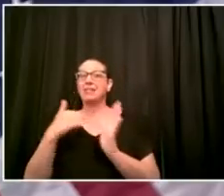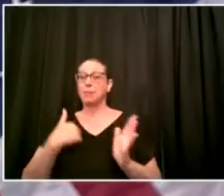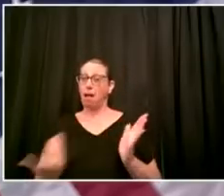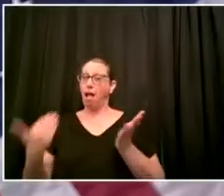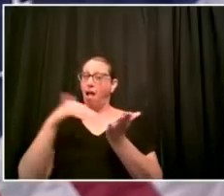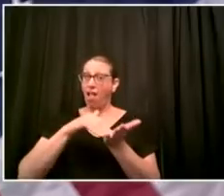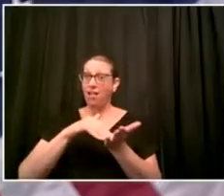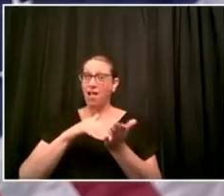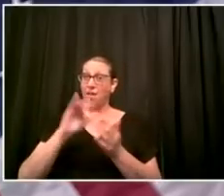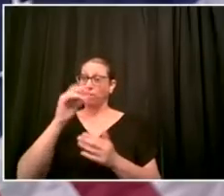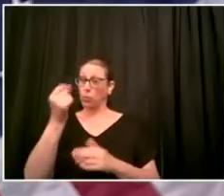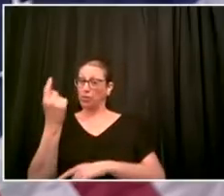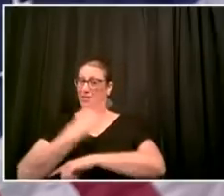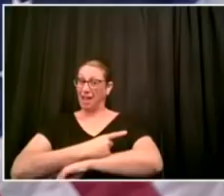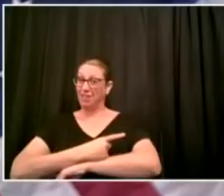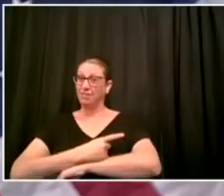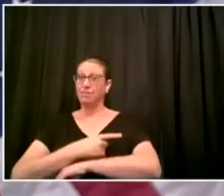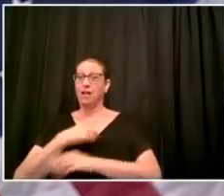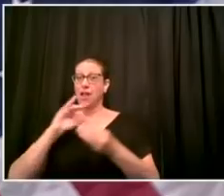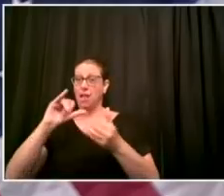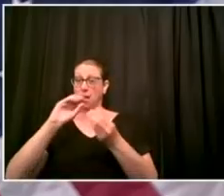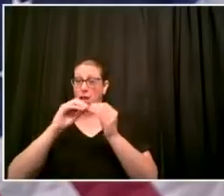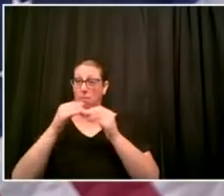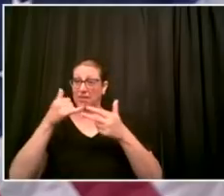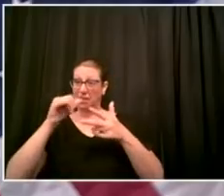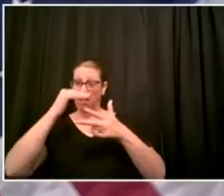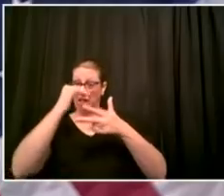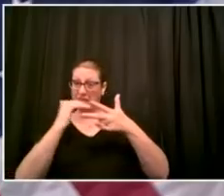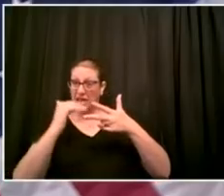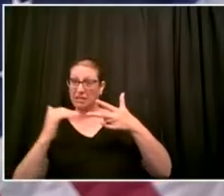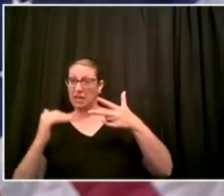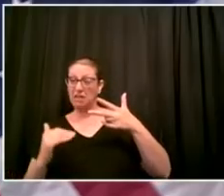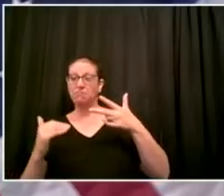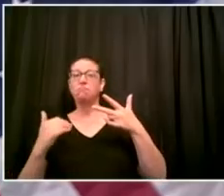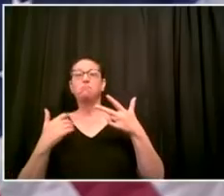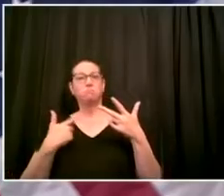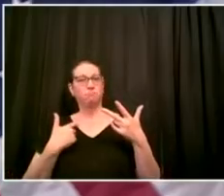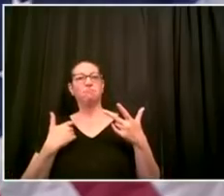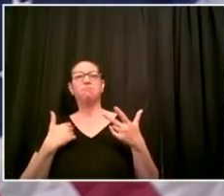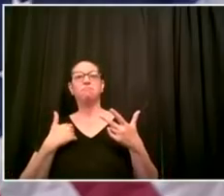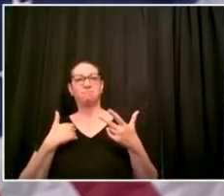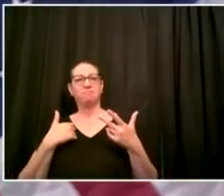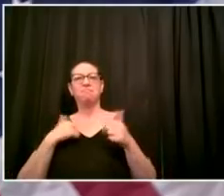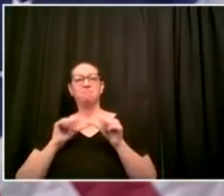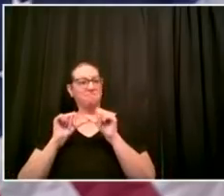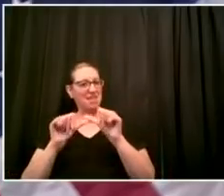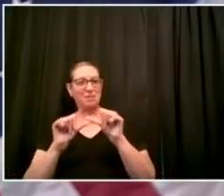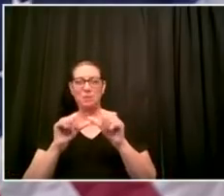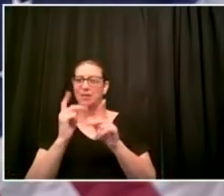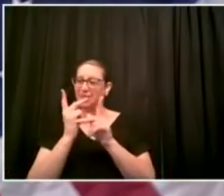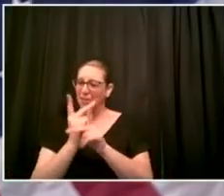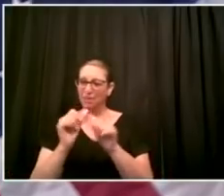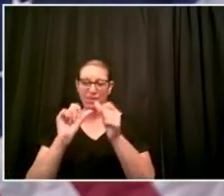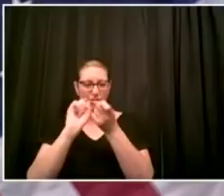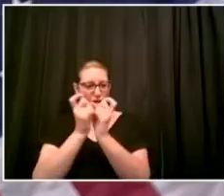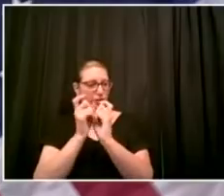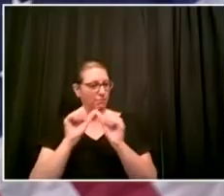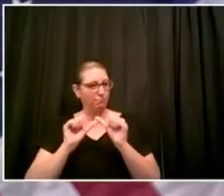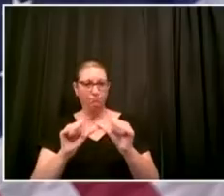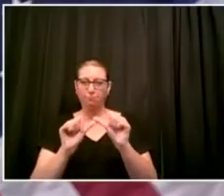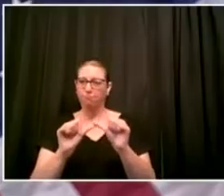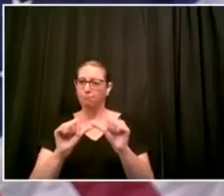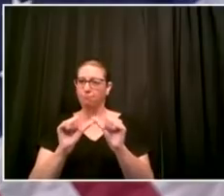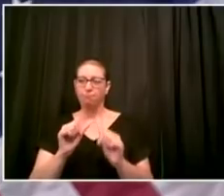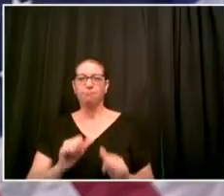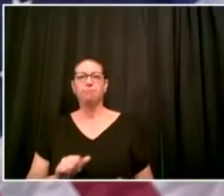that again. We're not there until we're there. But no, have the numbers come down quicker than some of our estimates might have